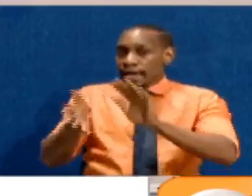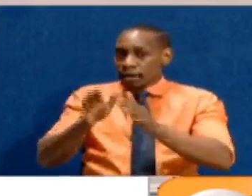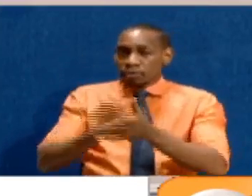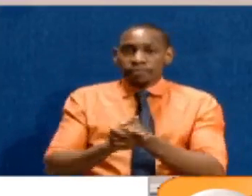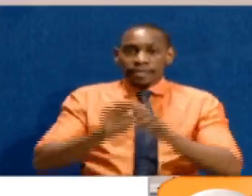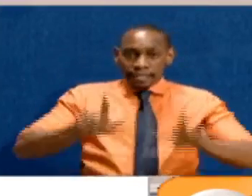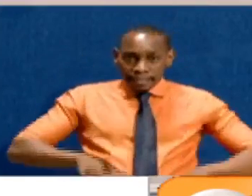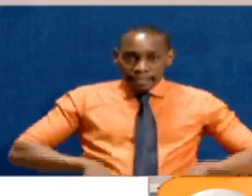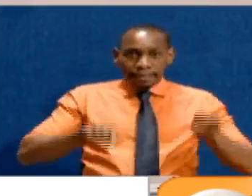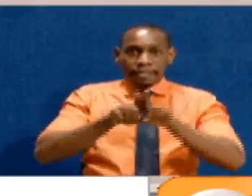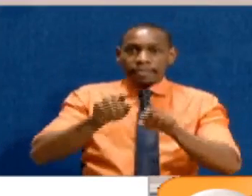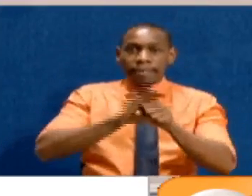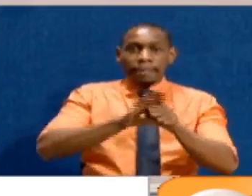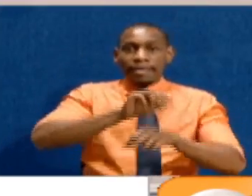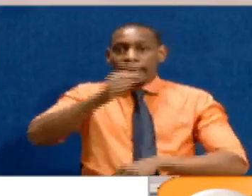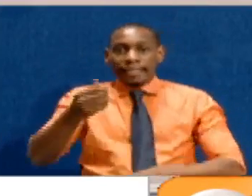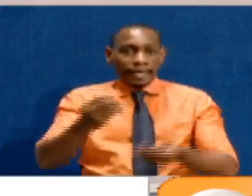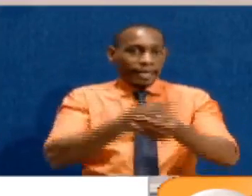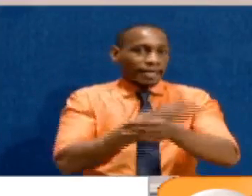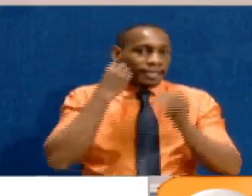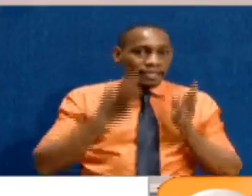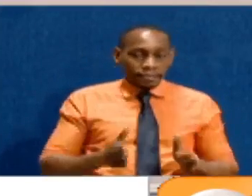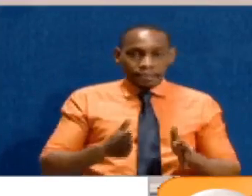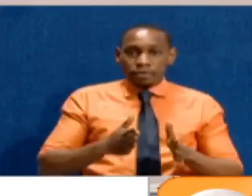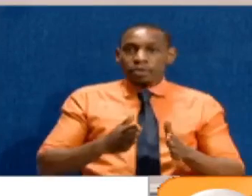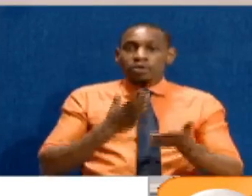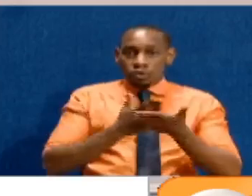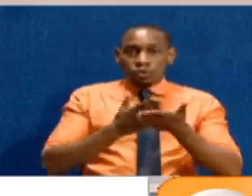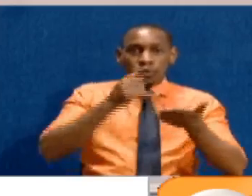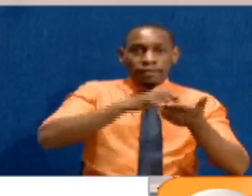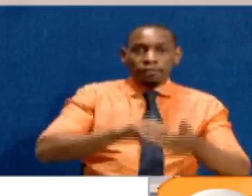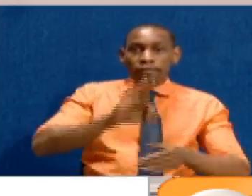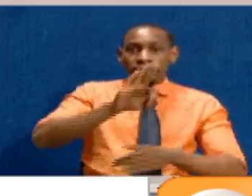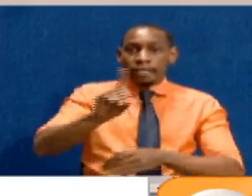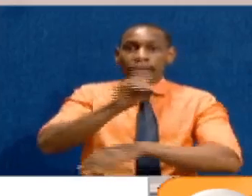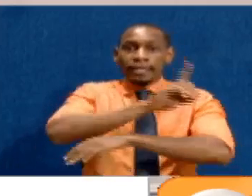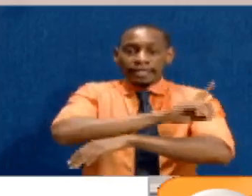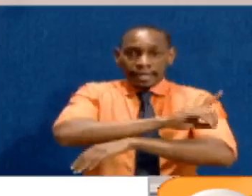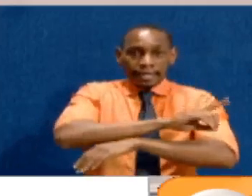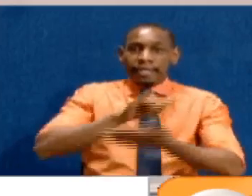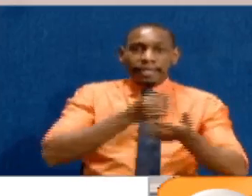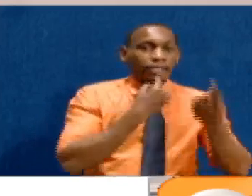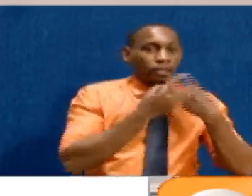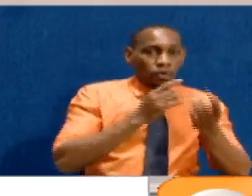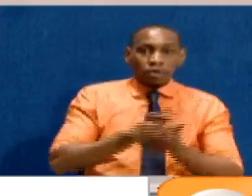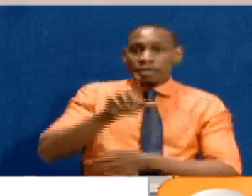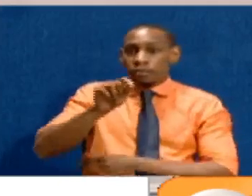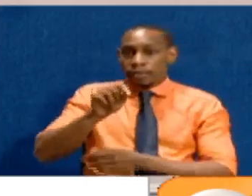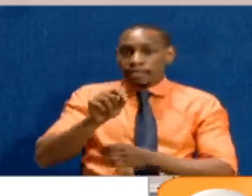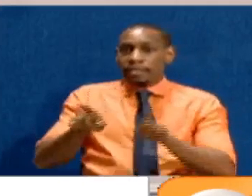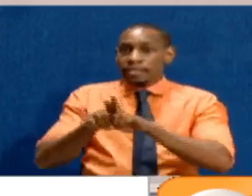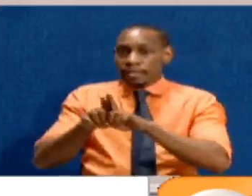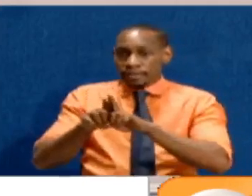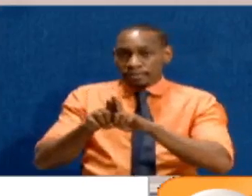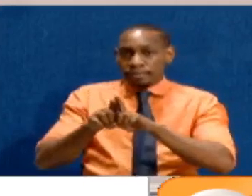Her journey, like many other cancer patients, extends well beyond the 31 days we talk, tweet, and don the